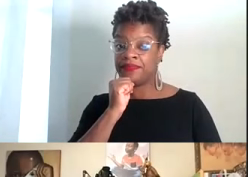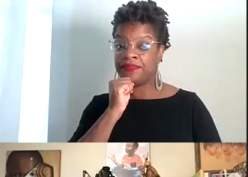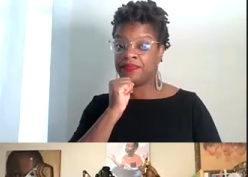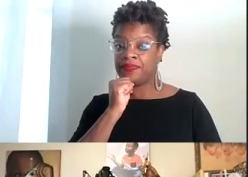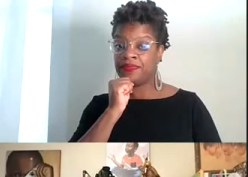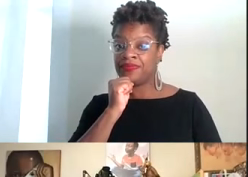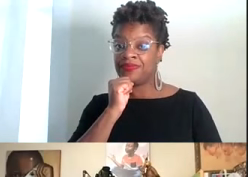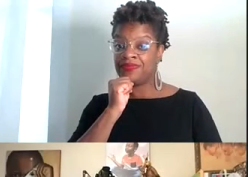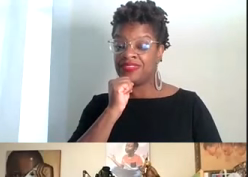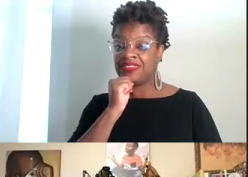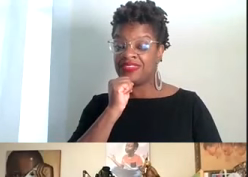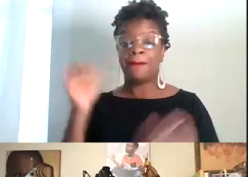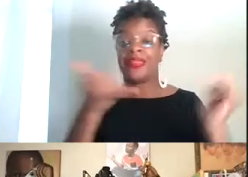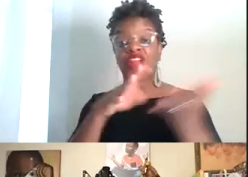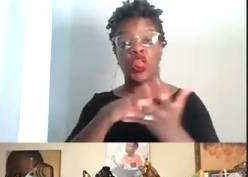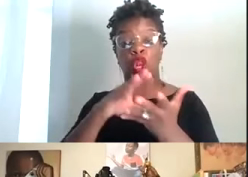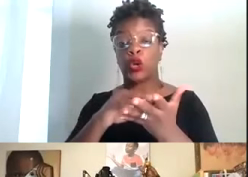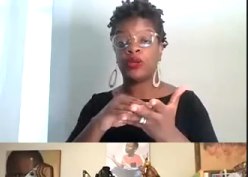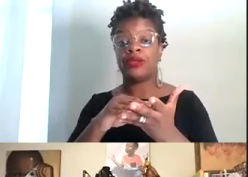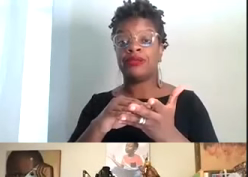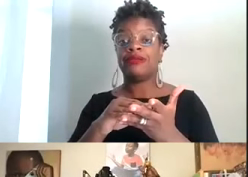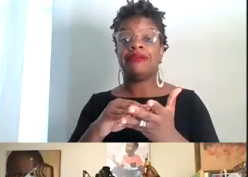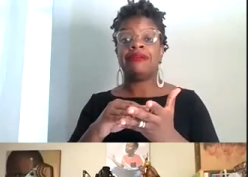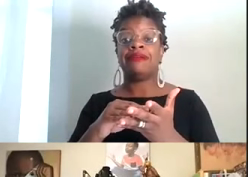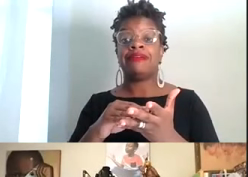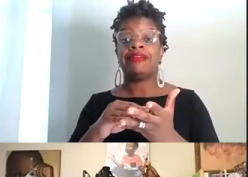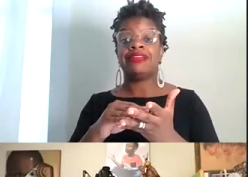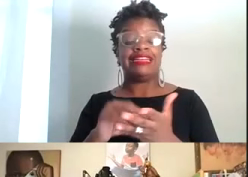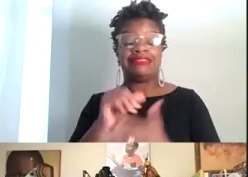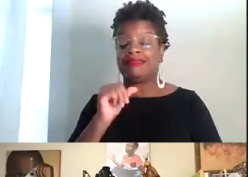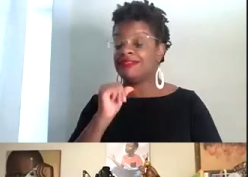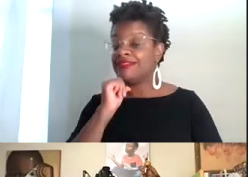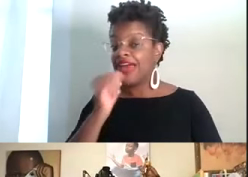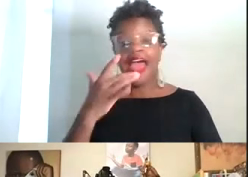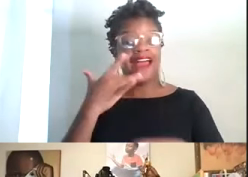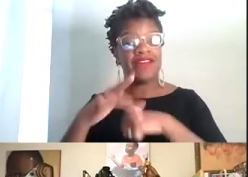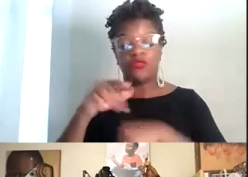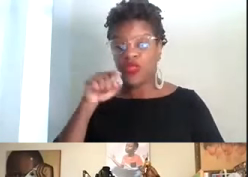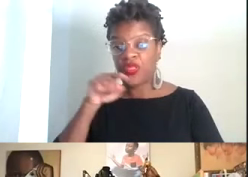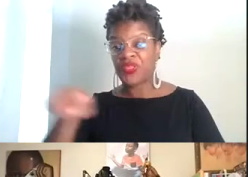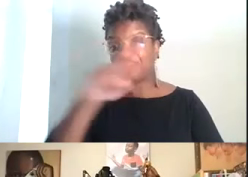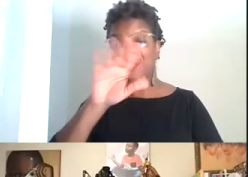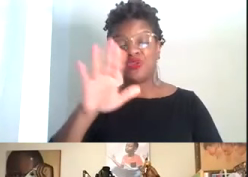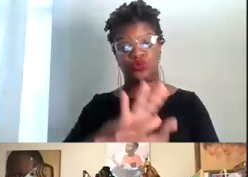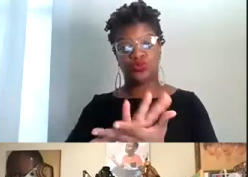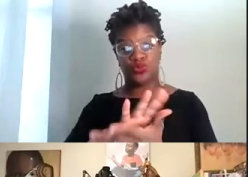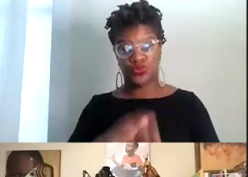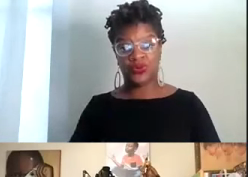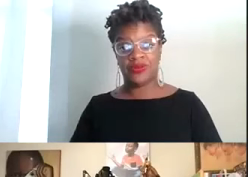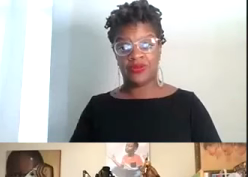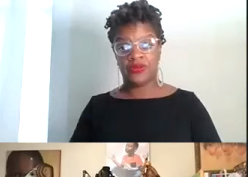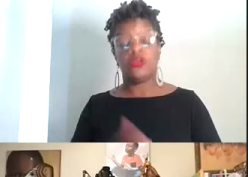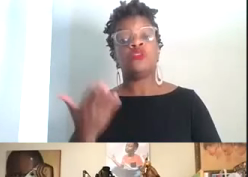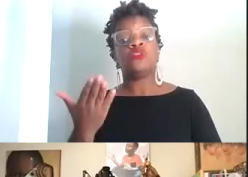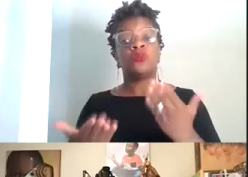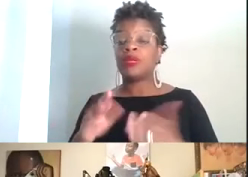that not all of the playful learning experience they want to see are available to them in their school. And so their school might be